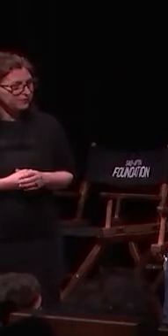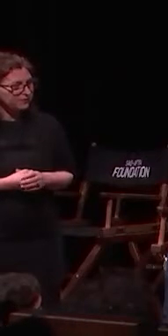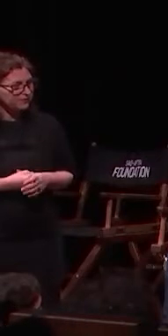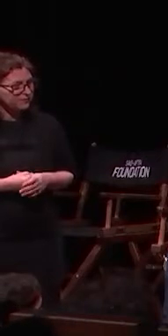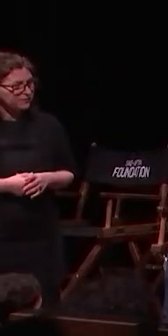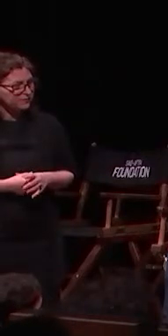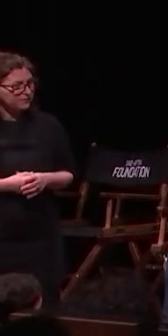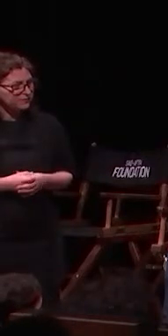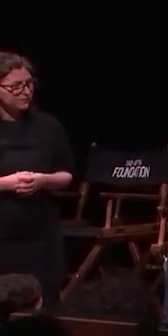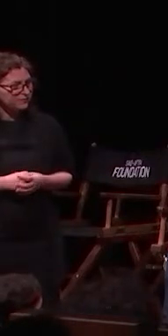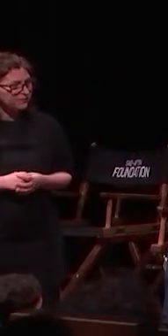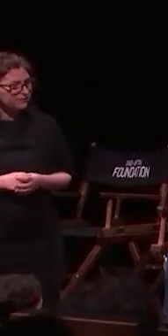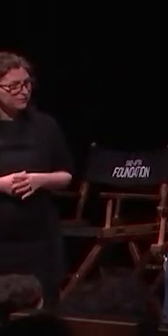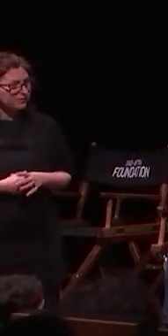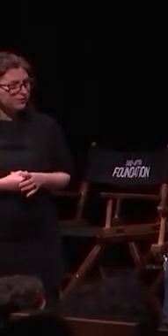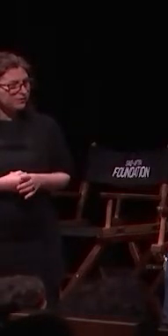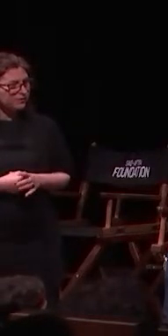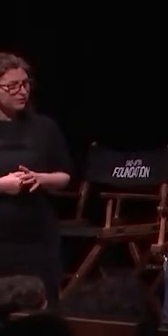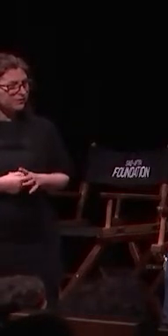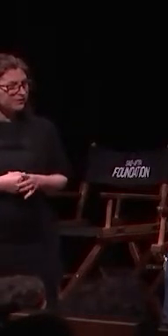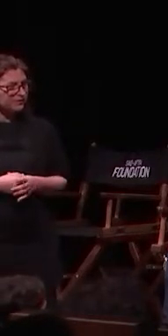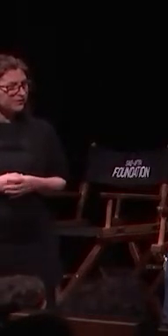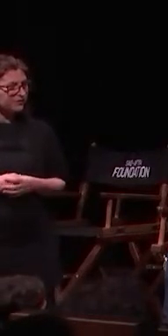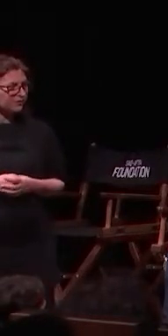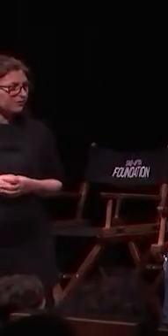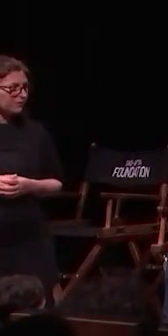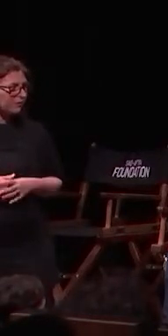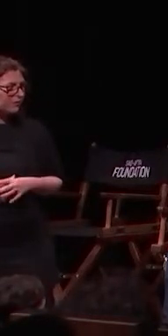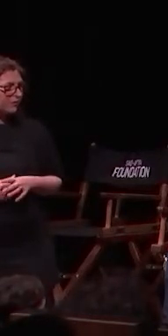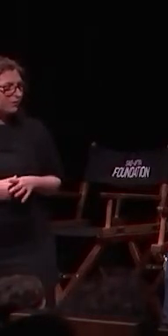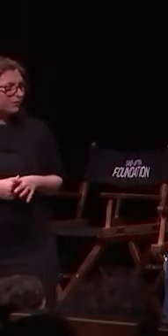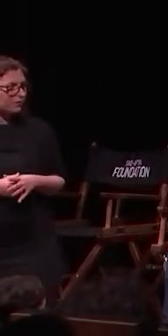Alexandria Wales and John McGinty.